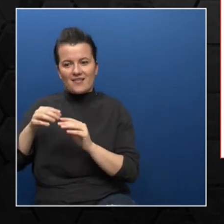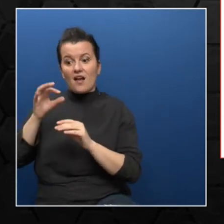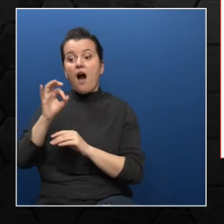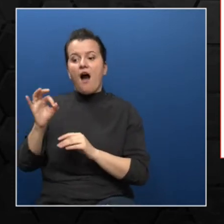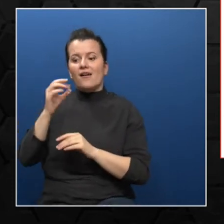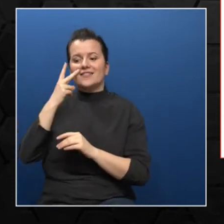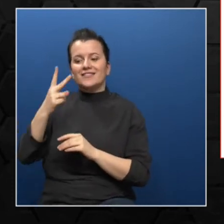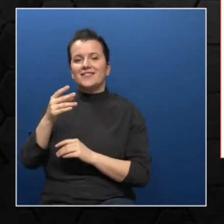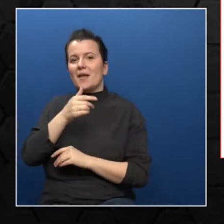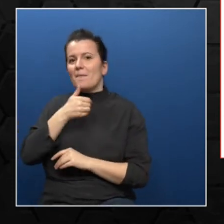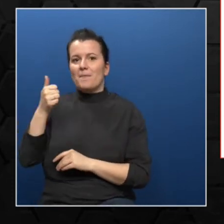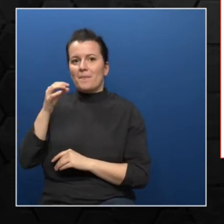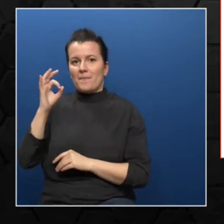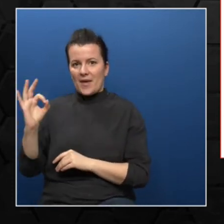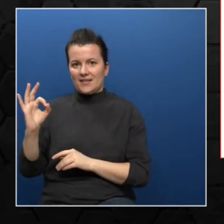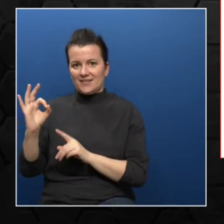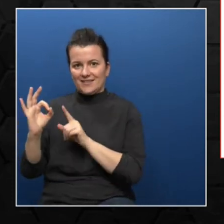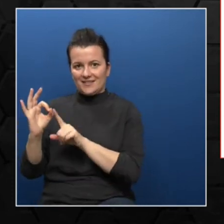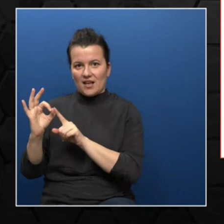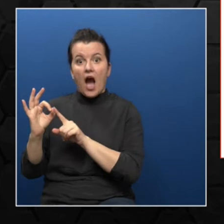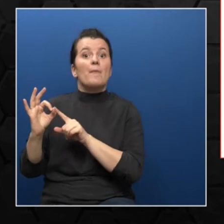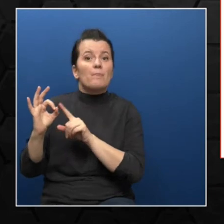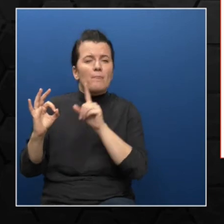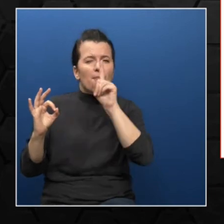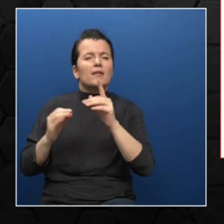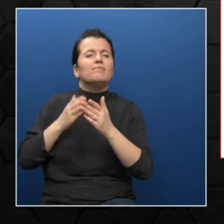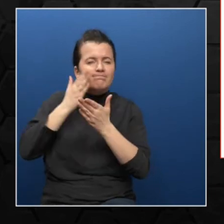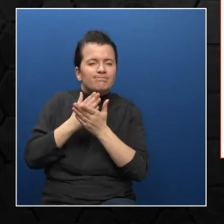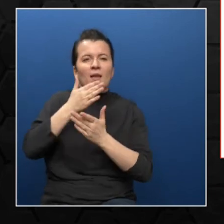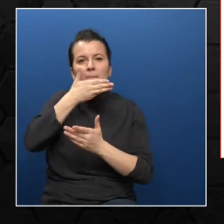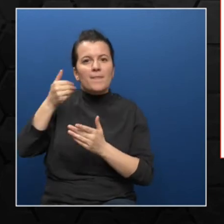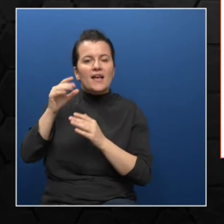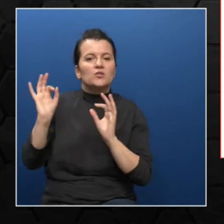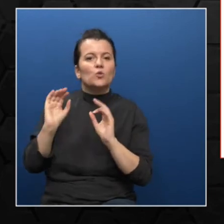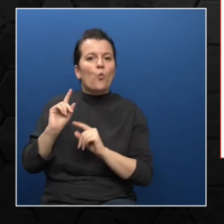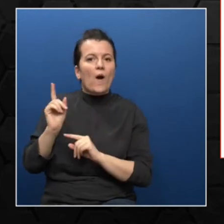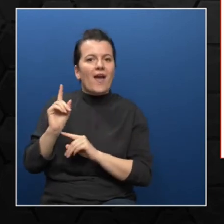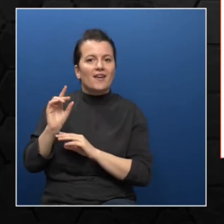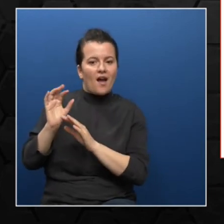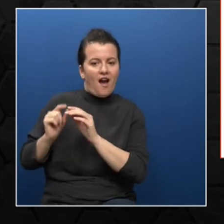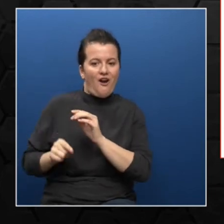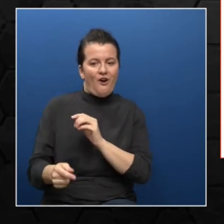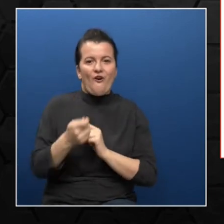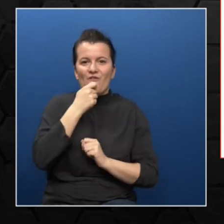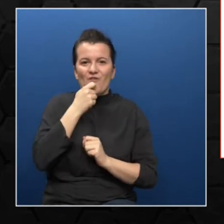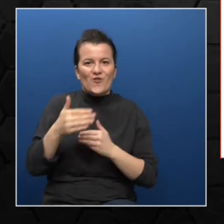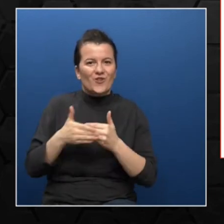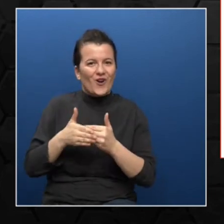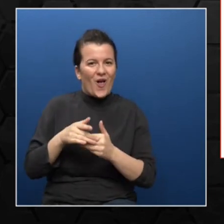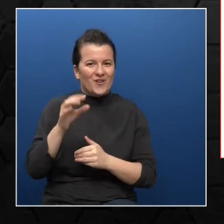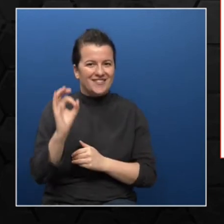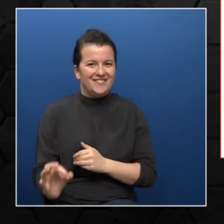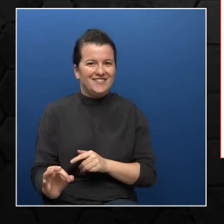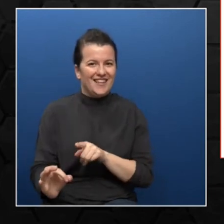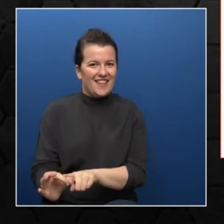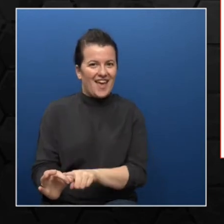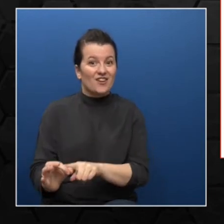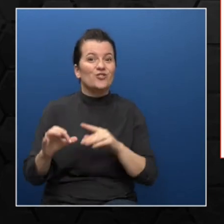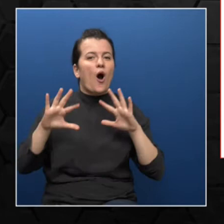govern how they move and which direction they move and how fast they move in a particular direction. So that's